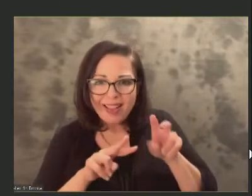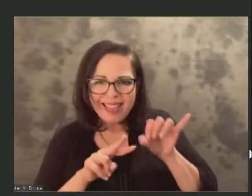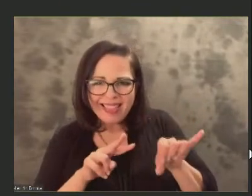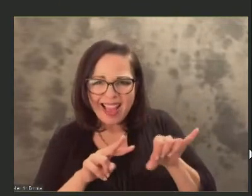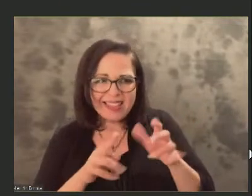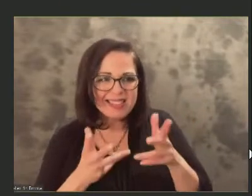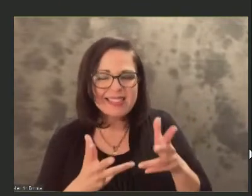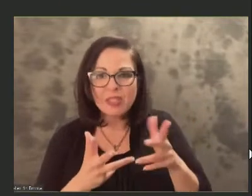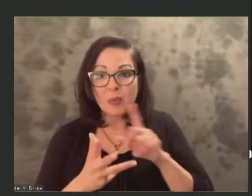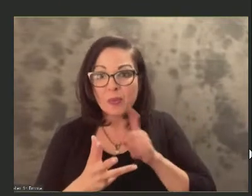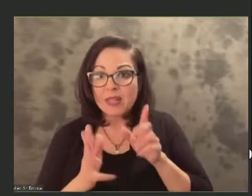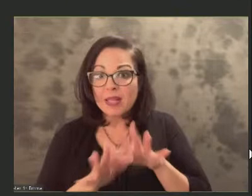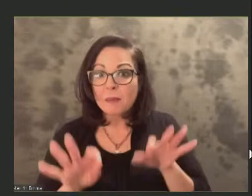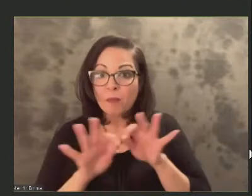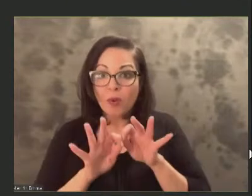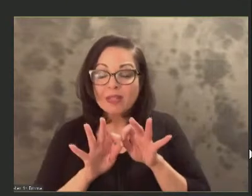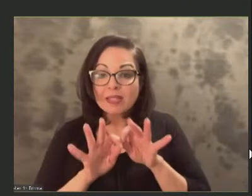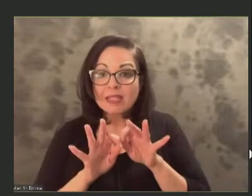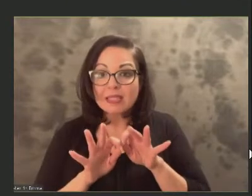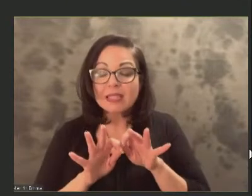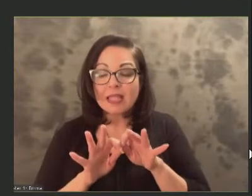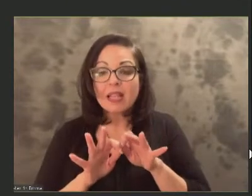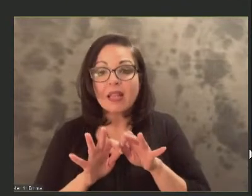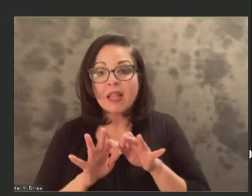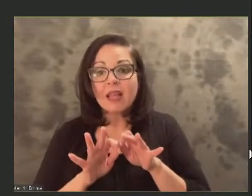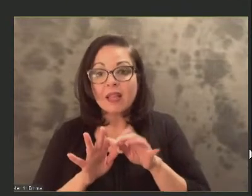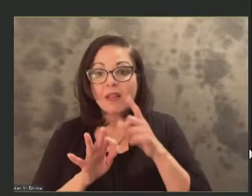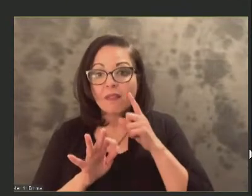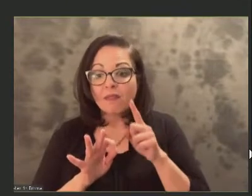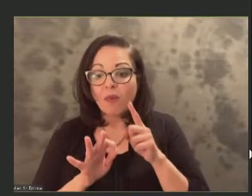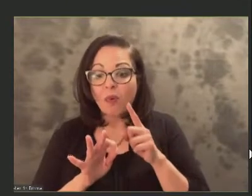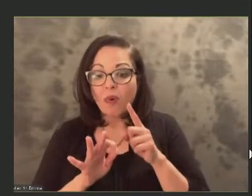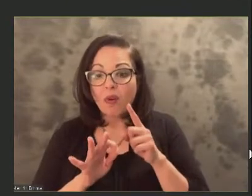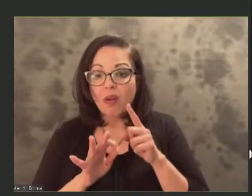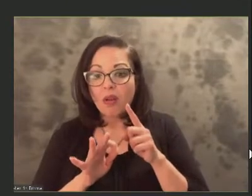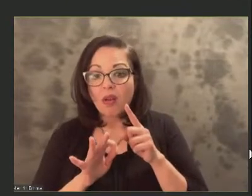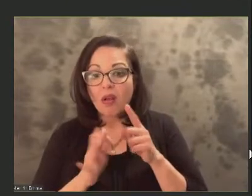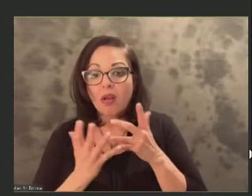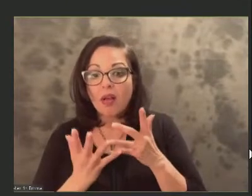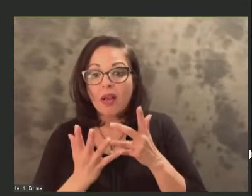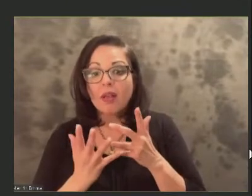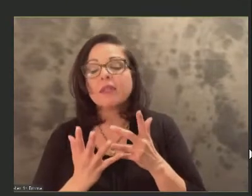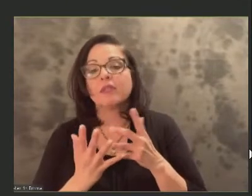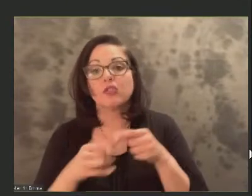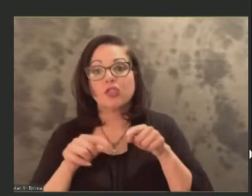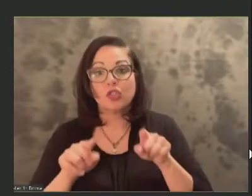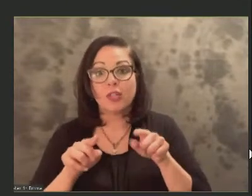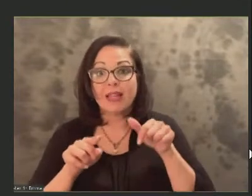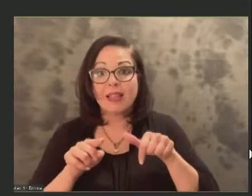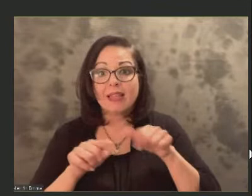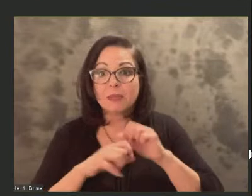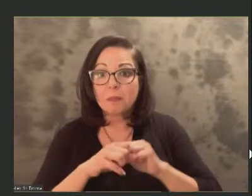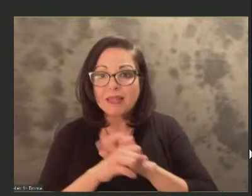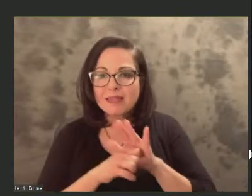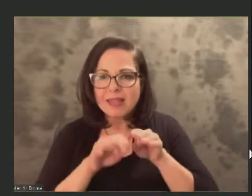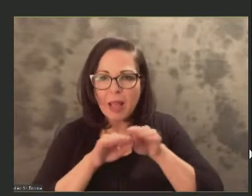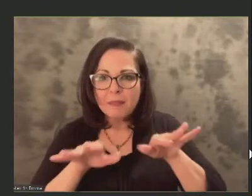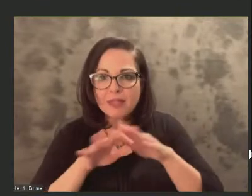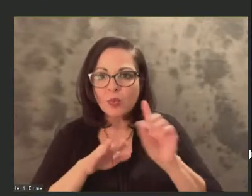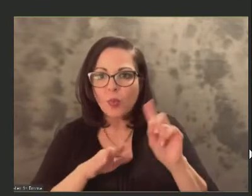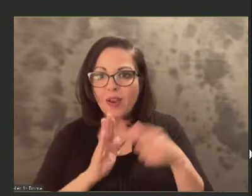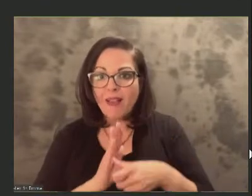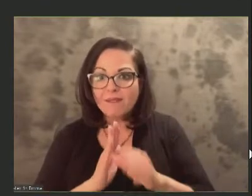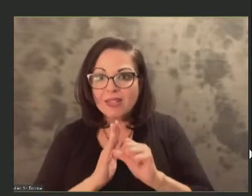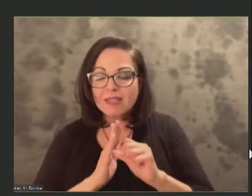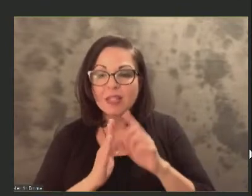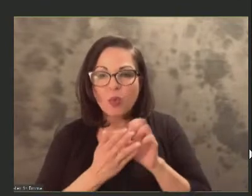it's really important and essential that, especially during pandemics, where emphasis on